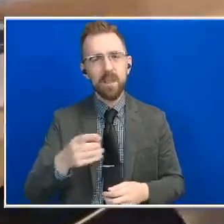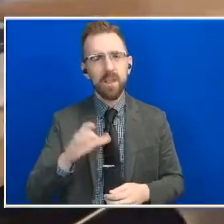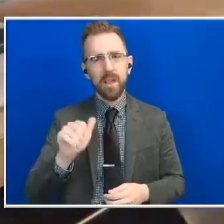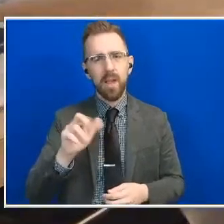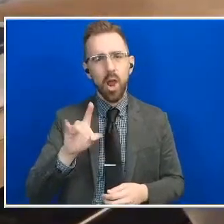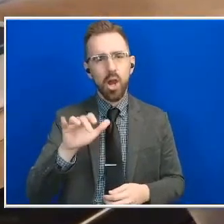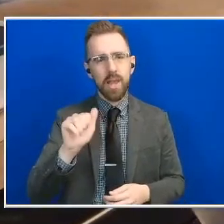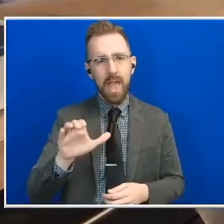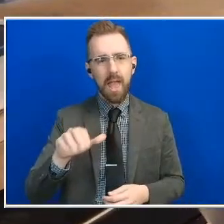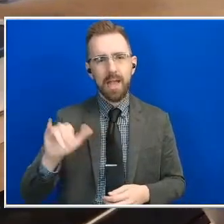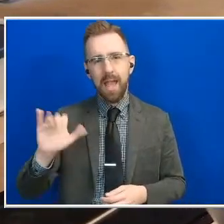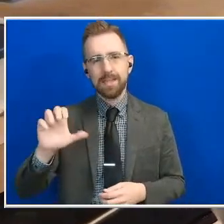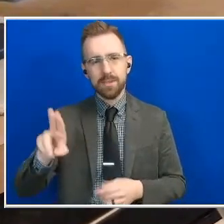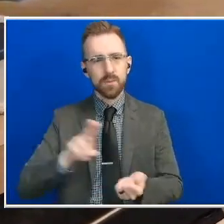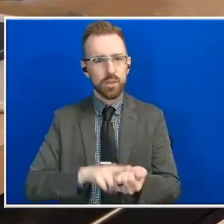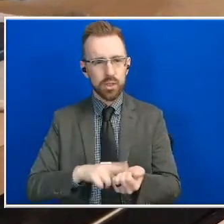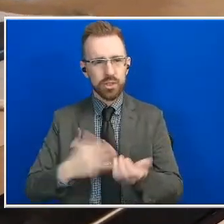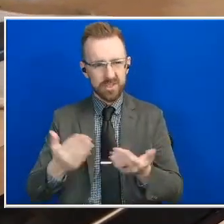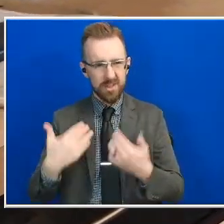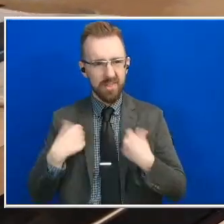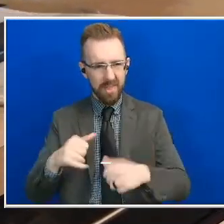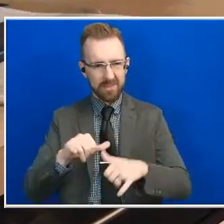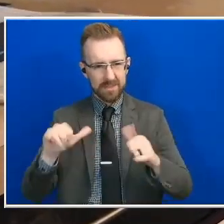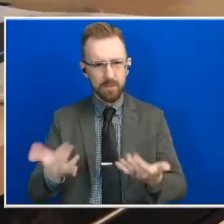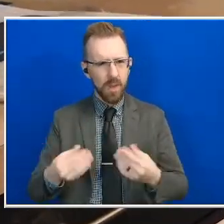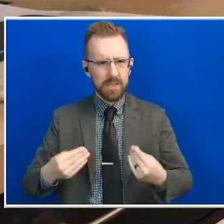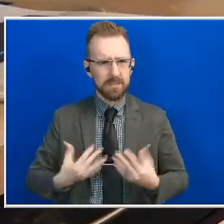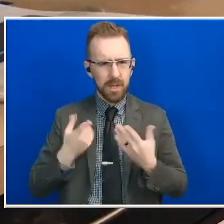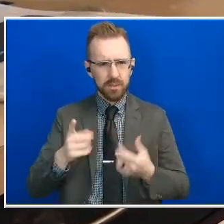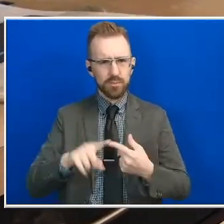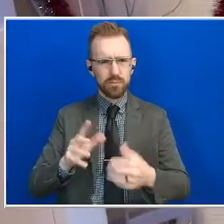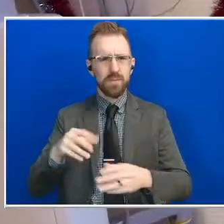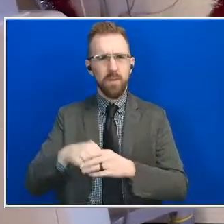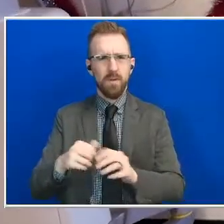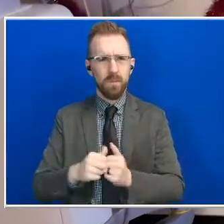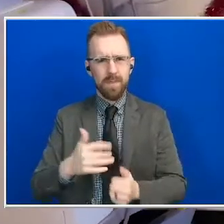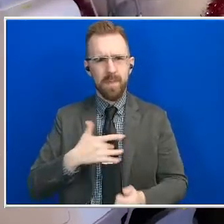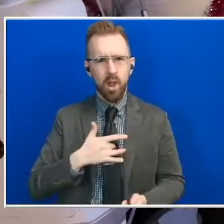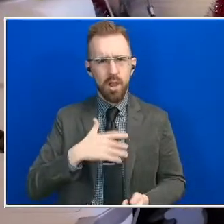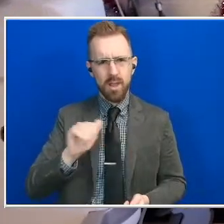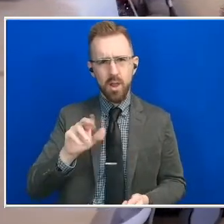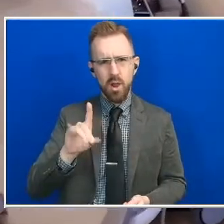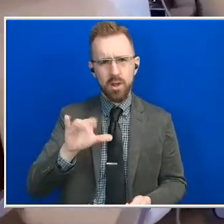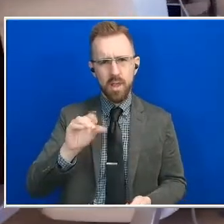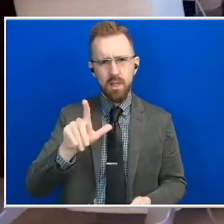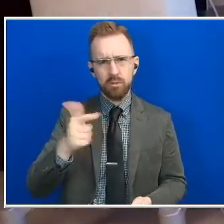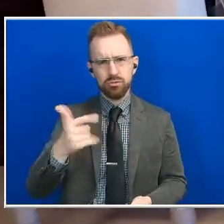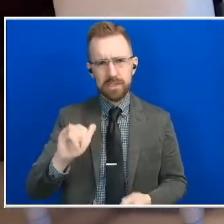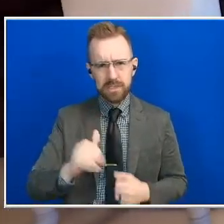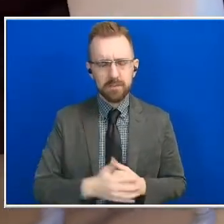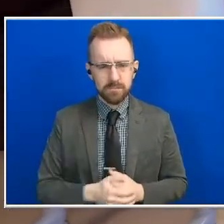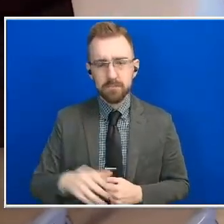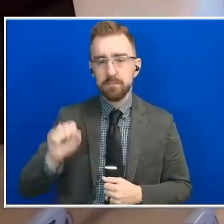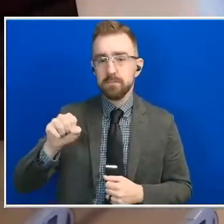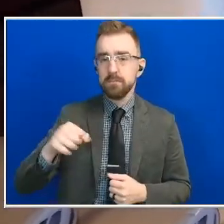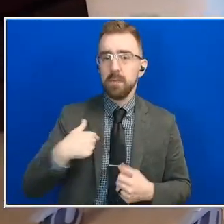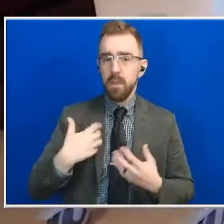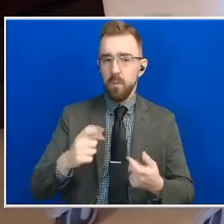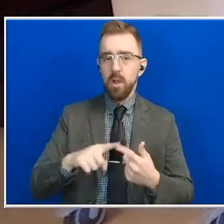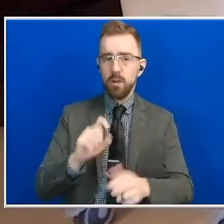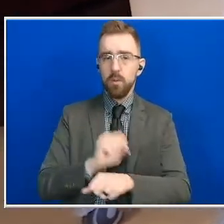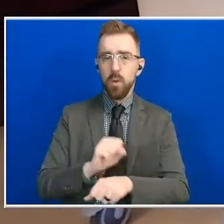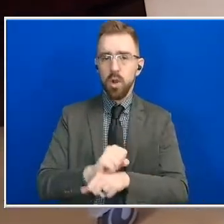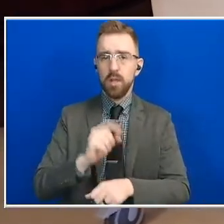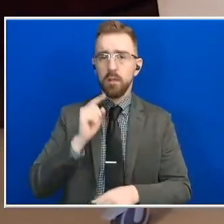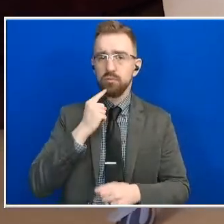system. What inspired you to get involved with cardiology? Yeah. So I I wanted to work in a critical care unit on an ICU